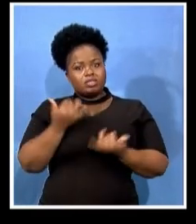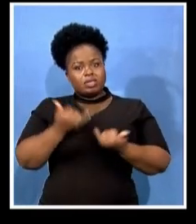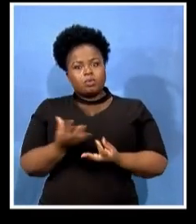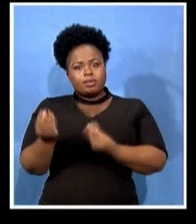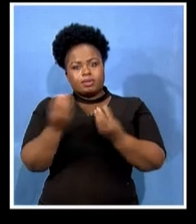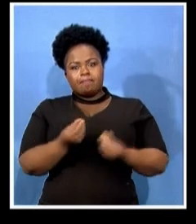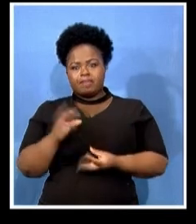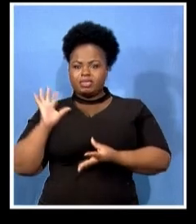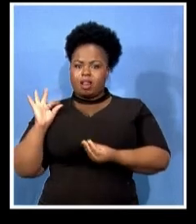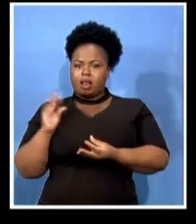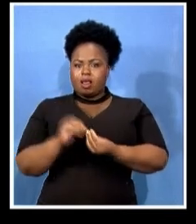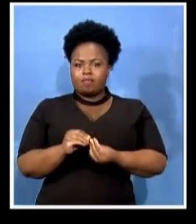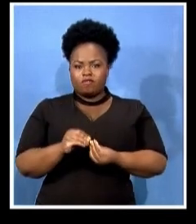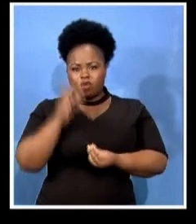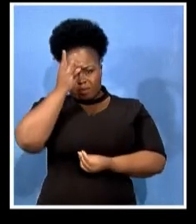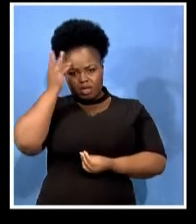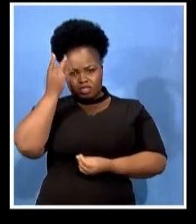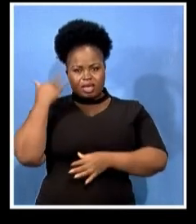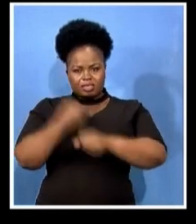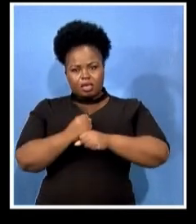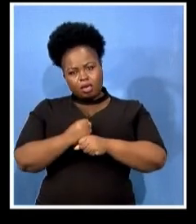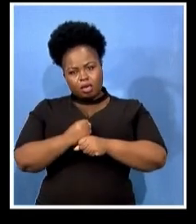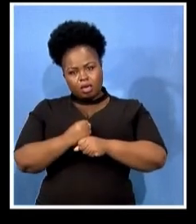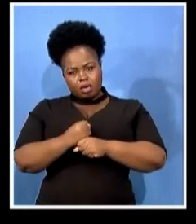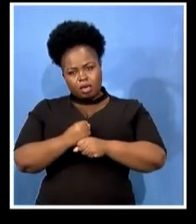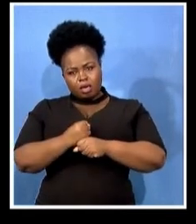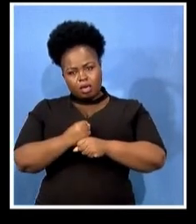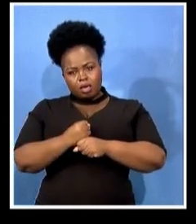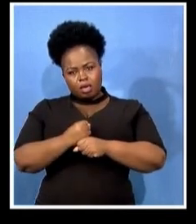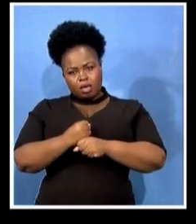still a backlog